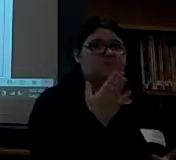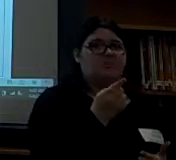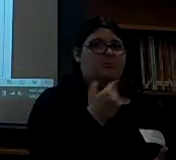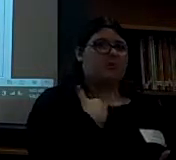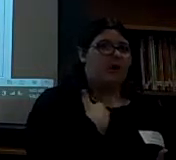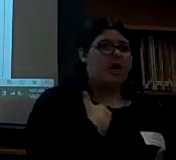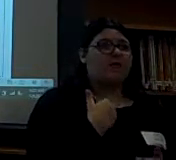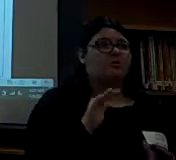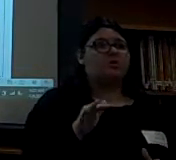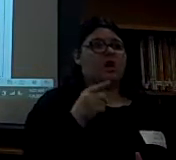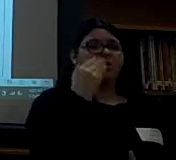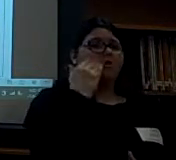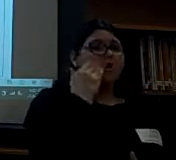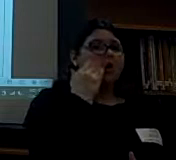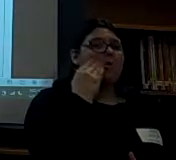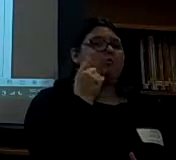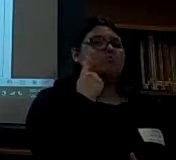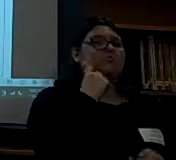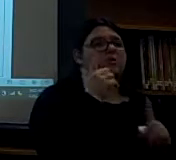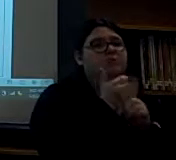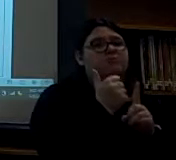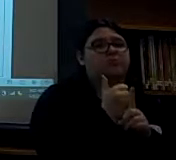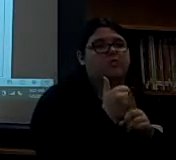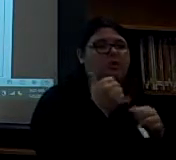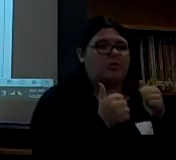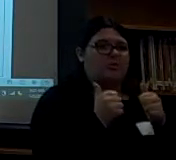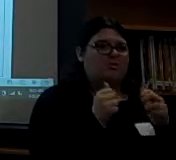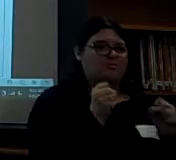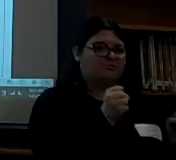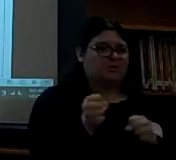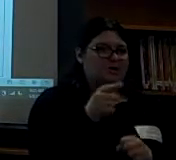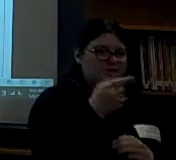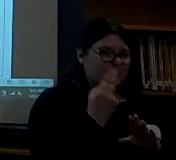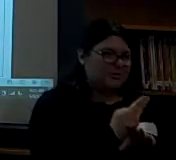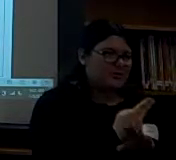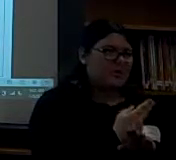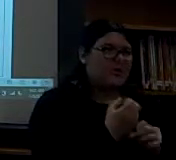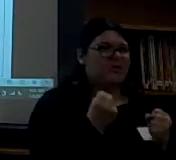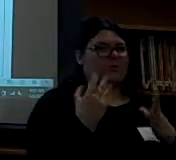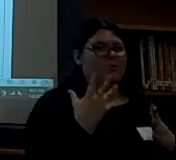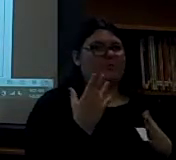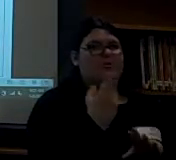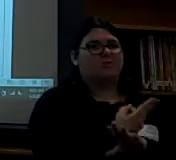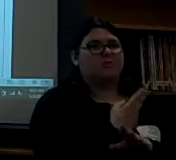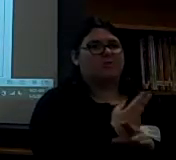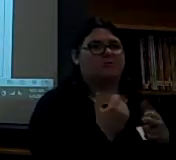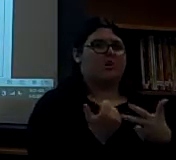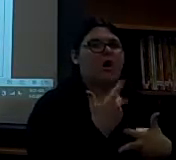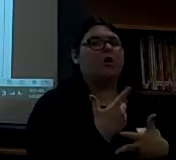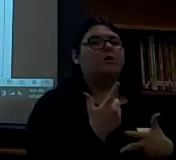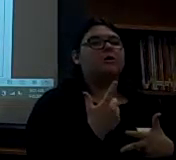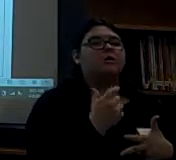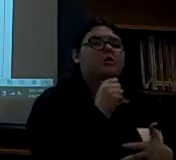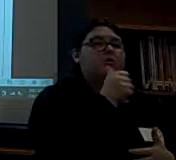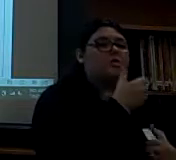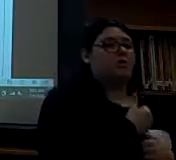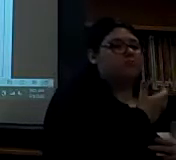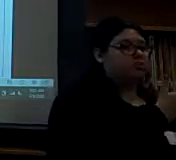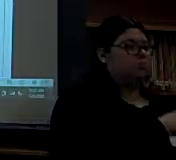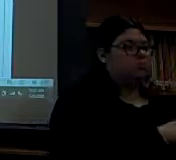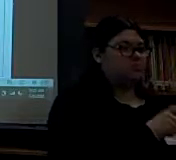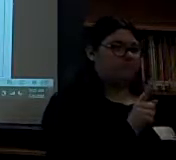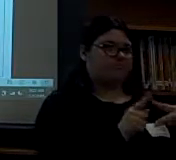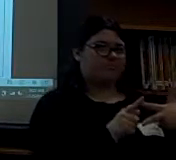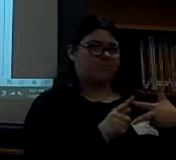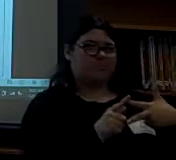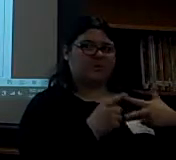have or a child that you know, or you can even think about yourself and which of these strategies you use. Many of us use multiple strategies, but if we don't turn it out, a lot of people turn